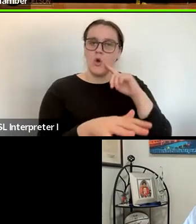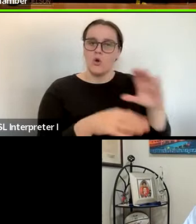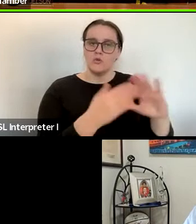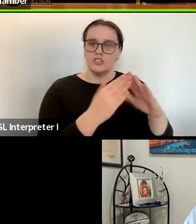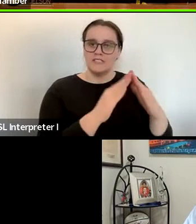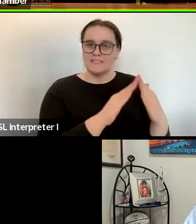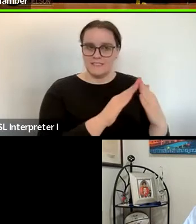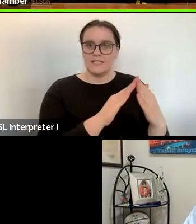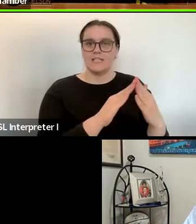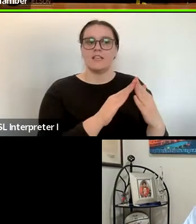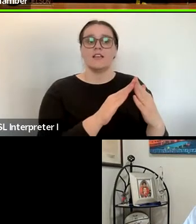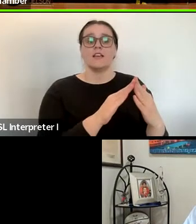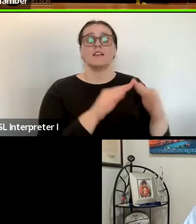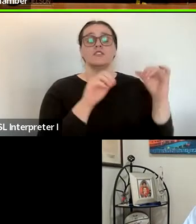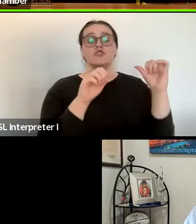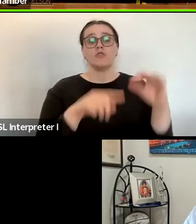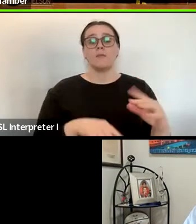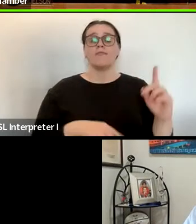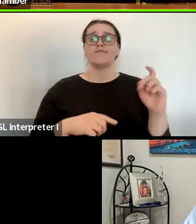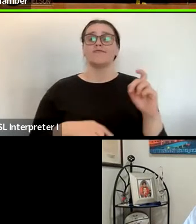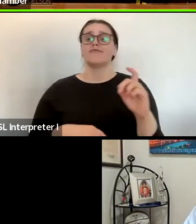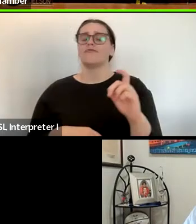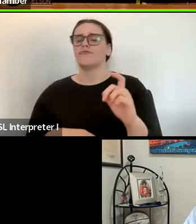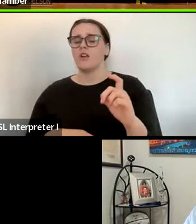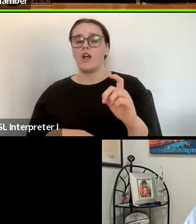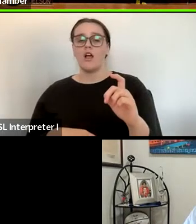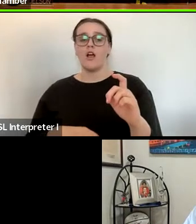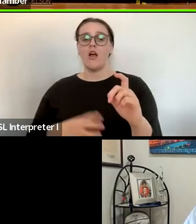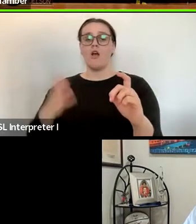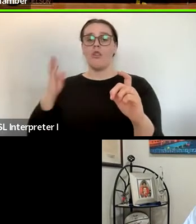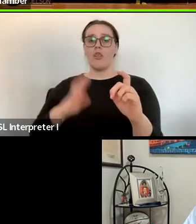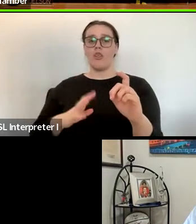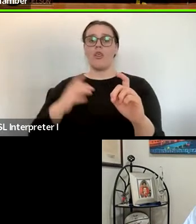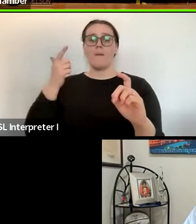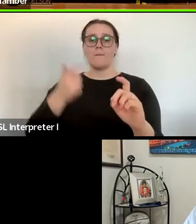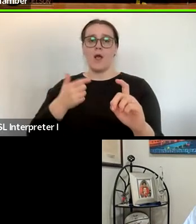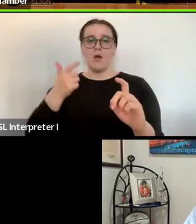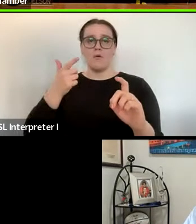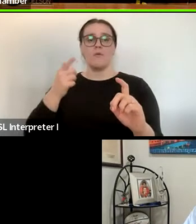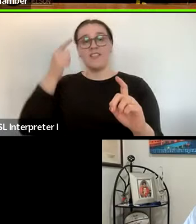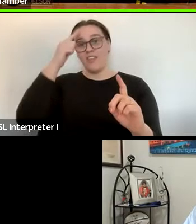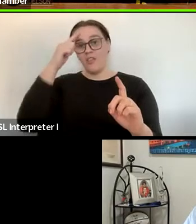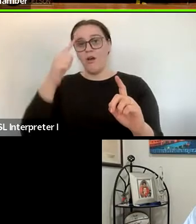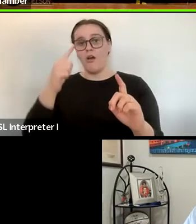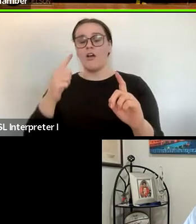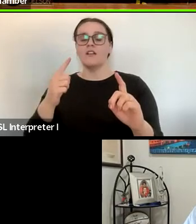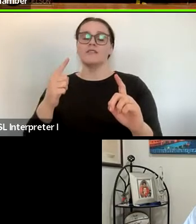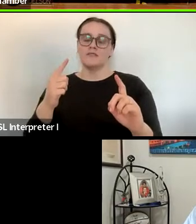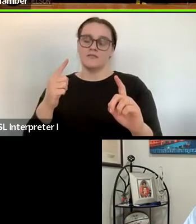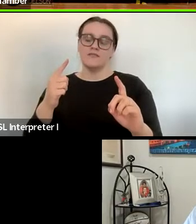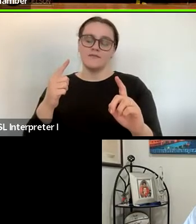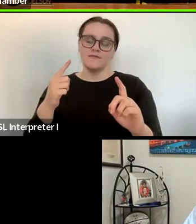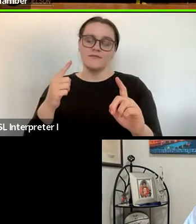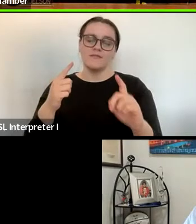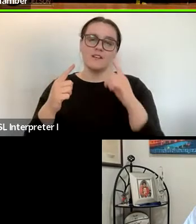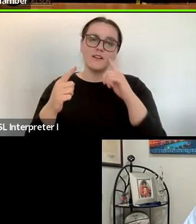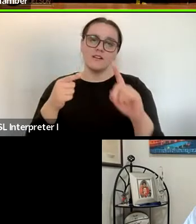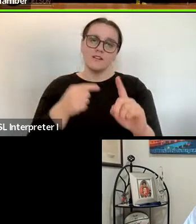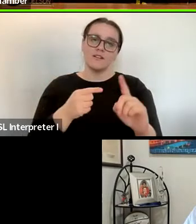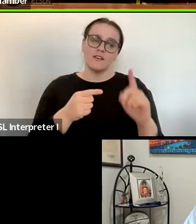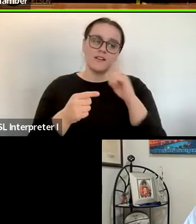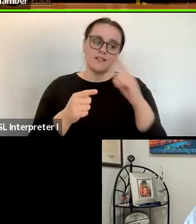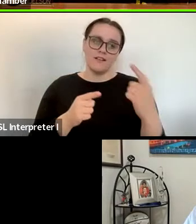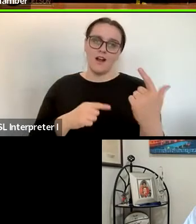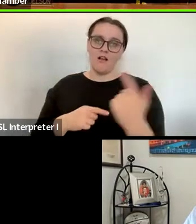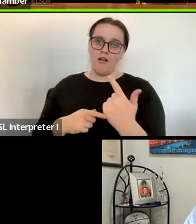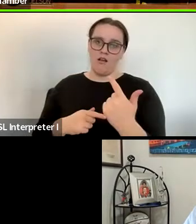firing shots at what they wrongly thought was a gunman in their neighborhood. This is according to prosecutors. Devon